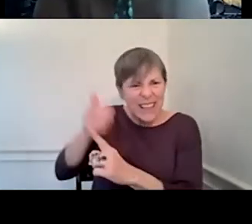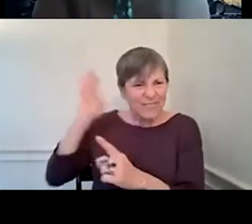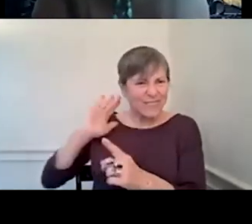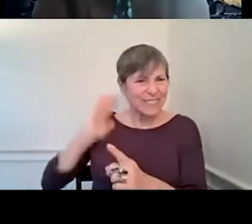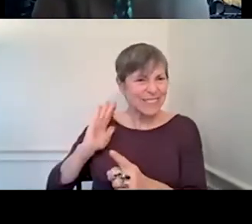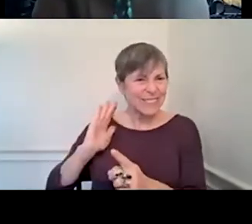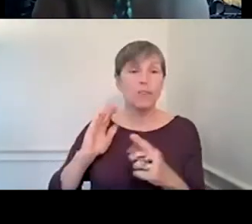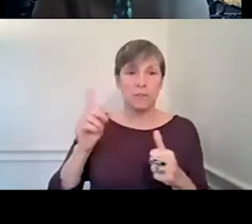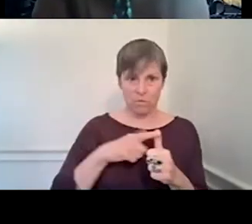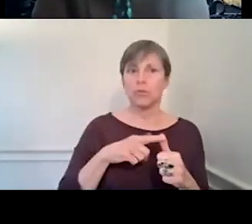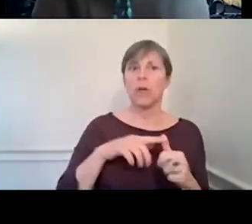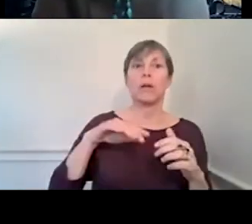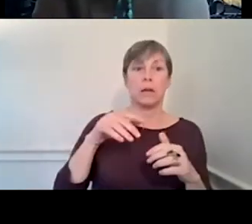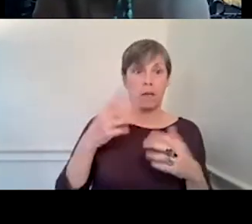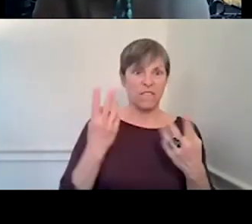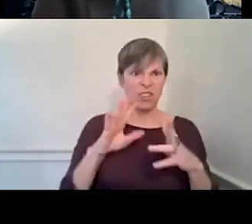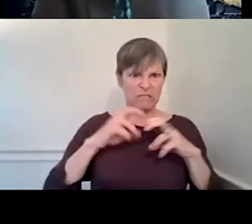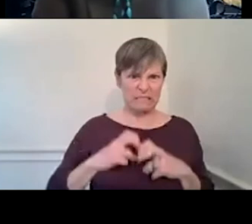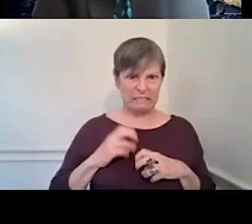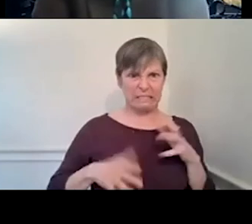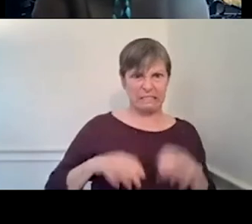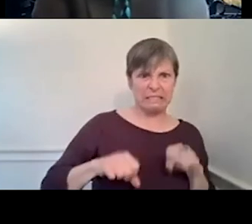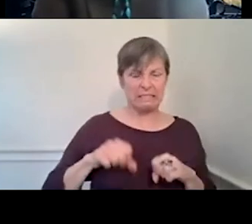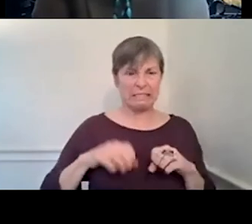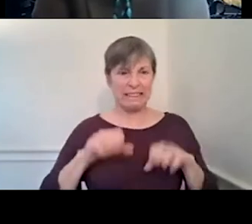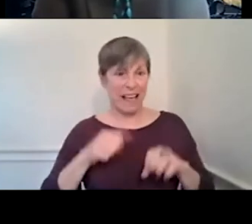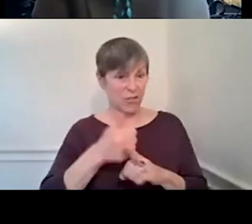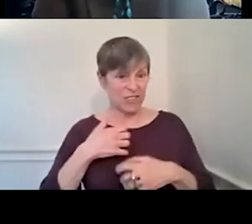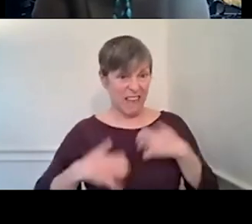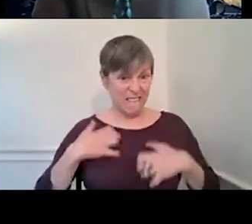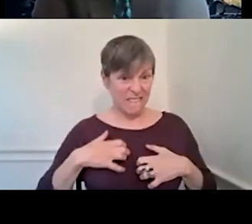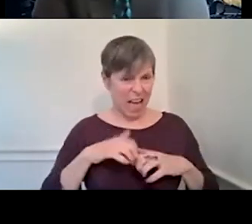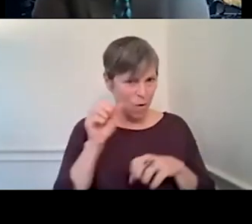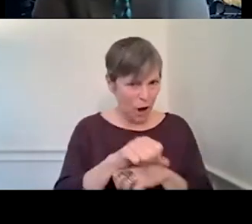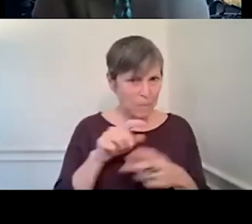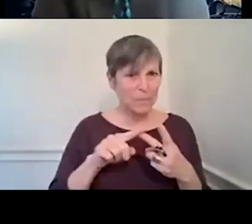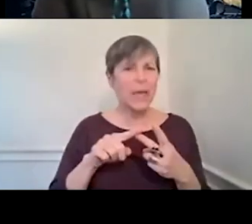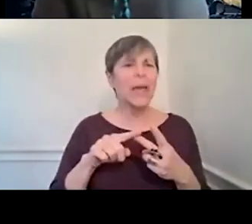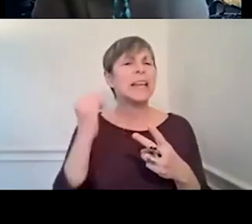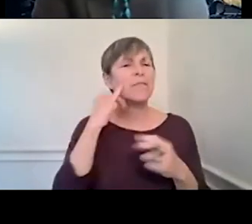you tell your younger self? Michelle, do you like to go first?